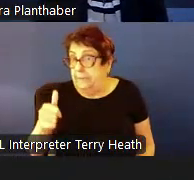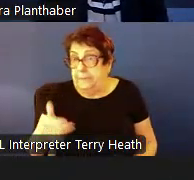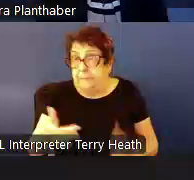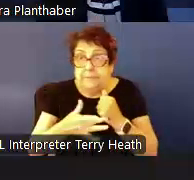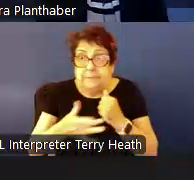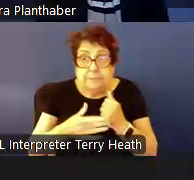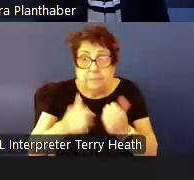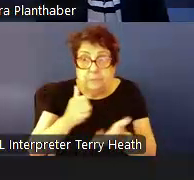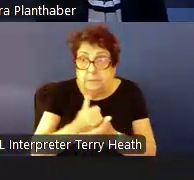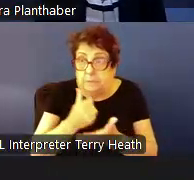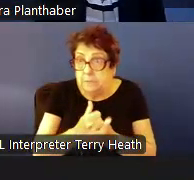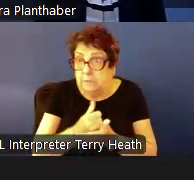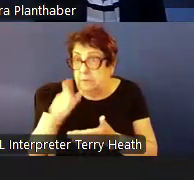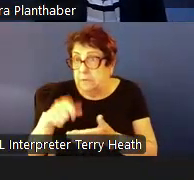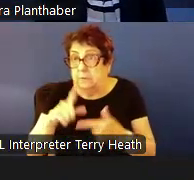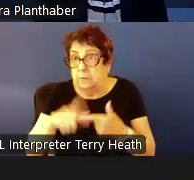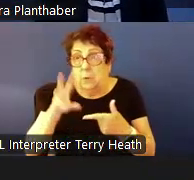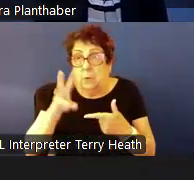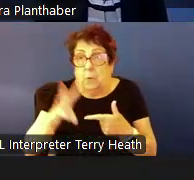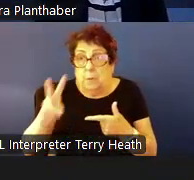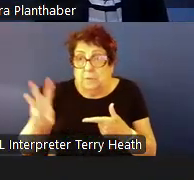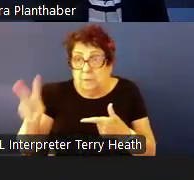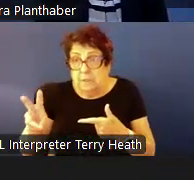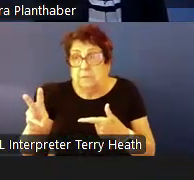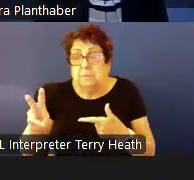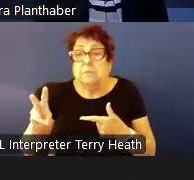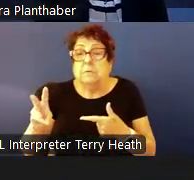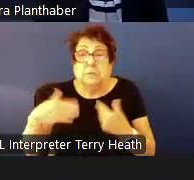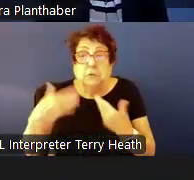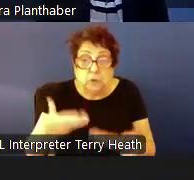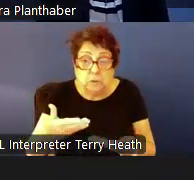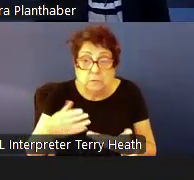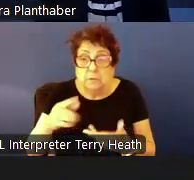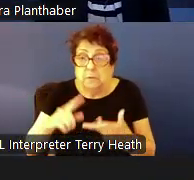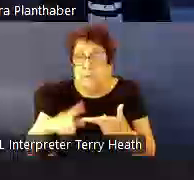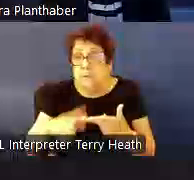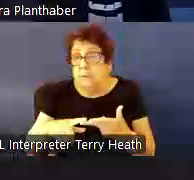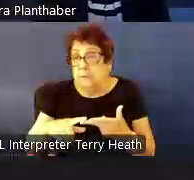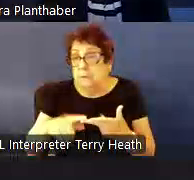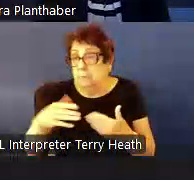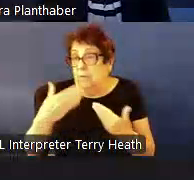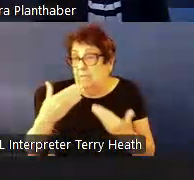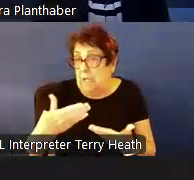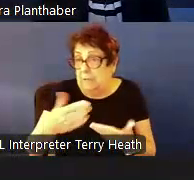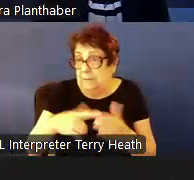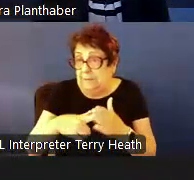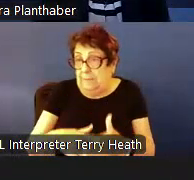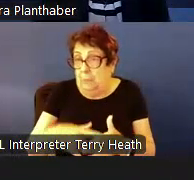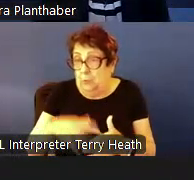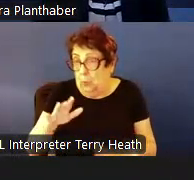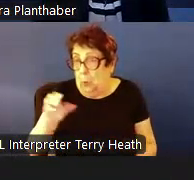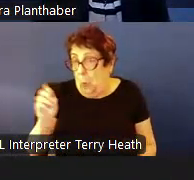website suggestions, as well as to provide examples of your own cross-sector partnerships. You can sign up for